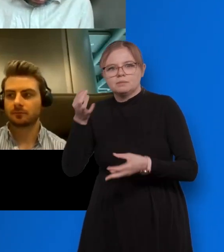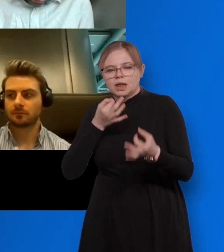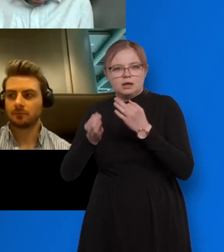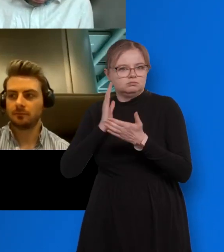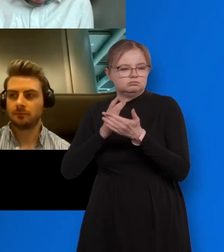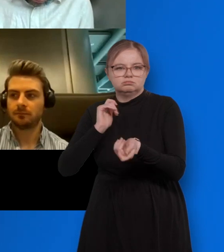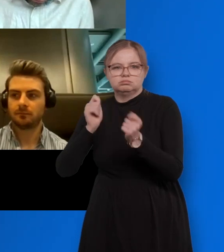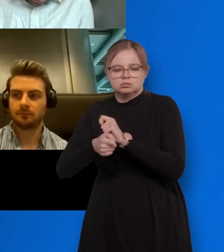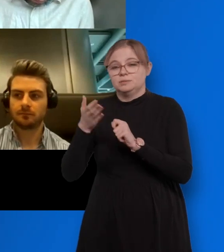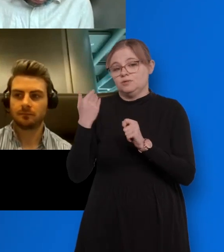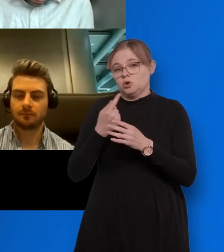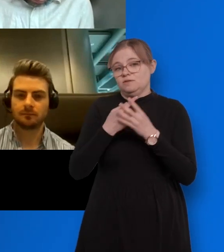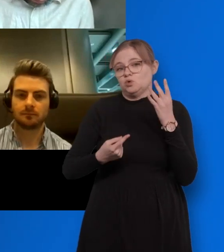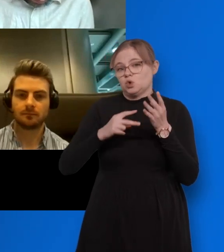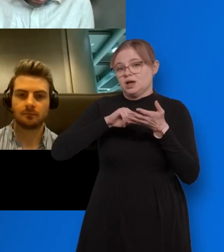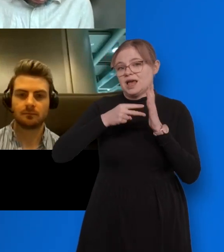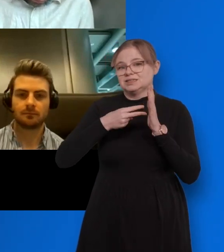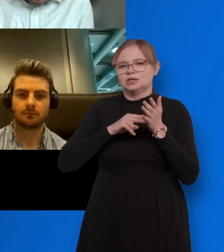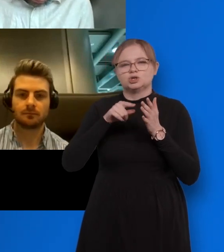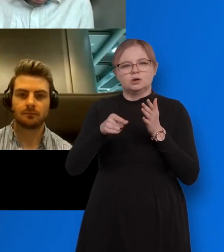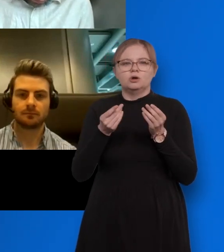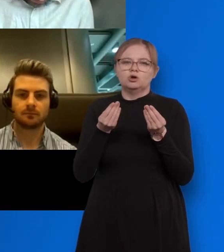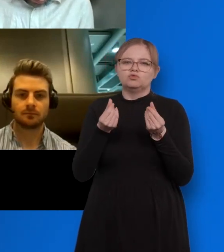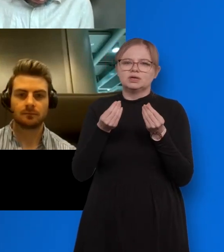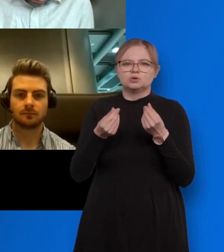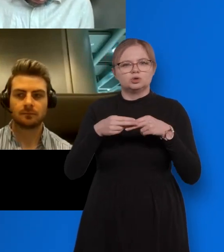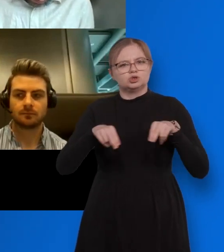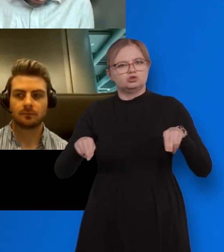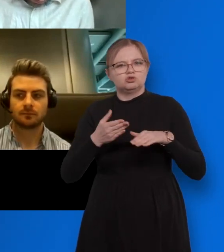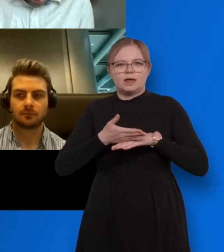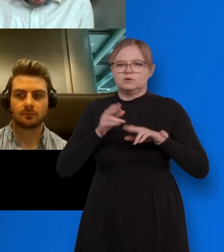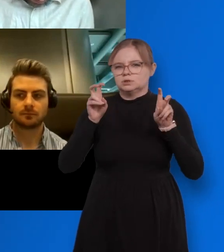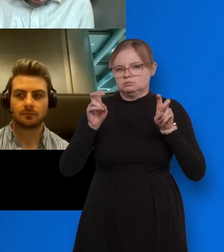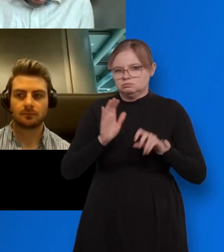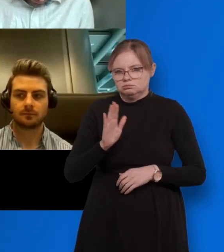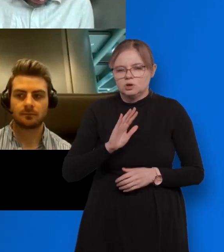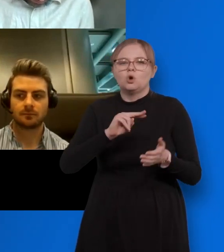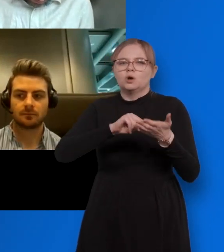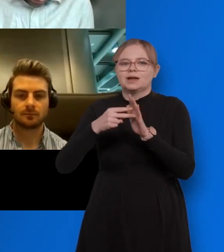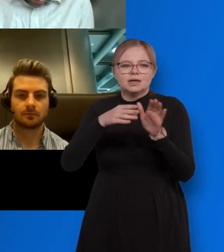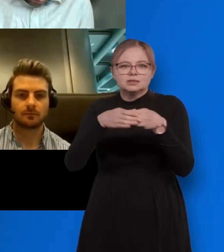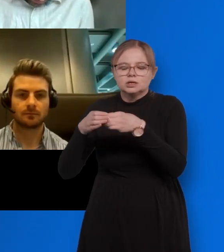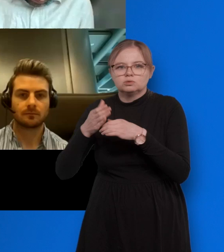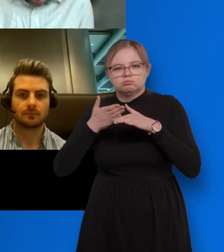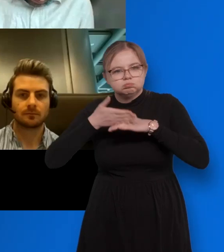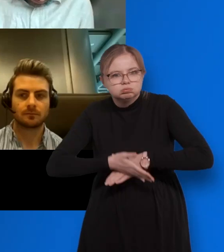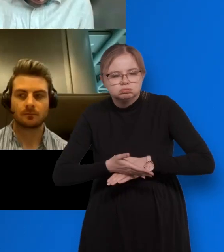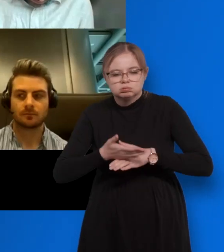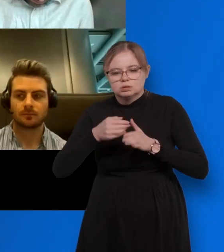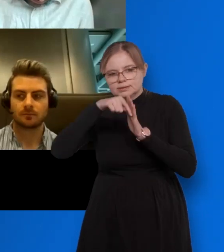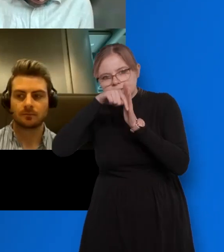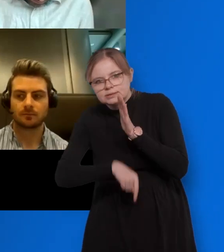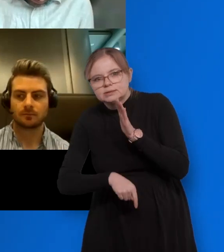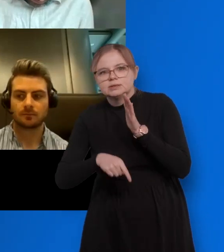these 4 organizations is not a resource neutral effort. And the organizations took great care. They did provide evaluators with